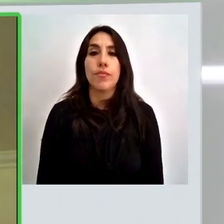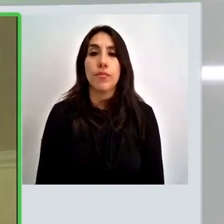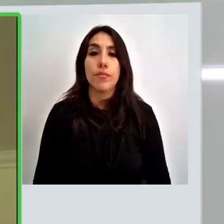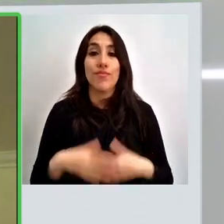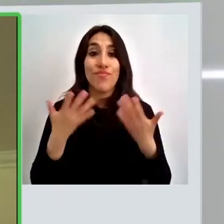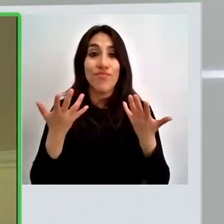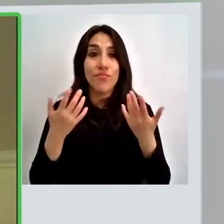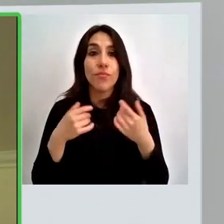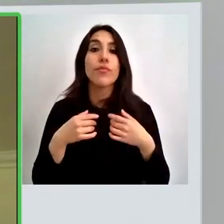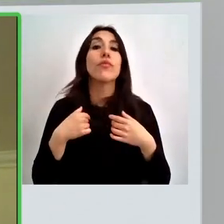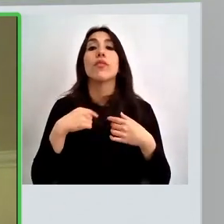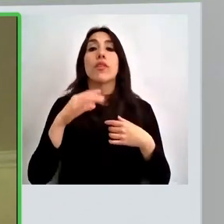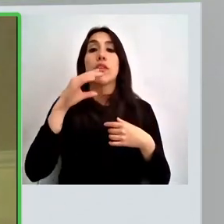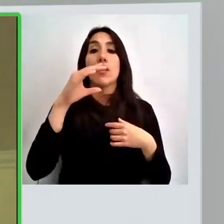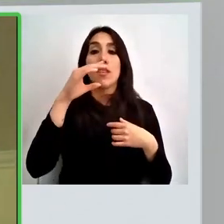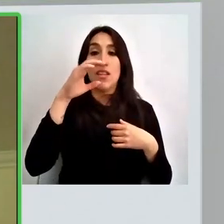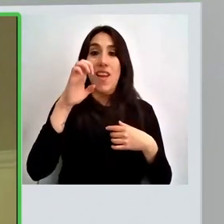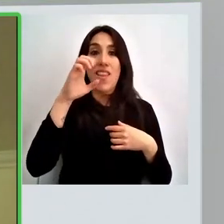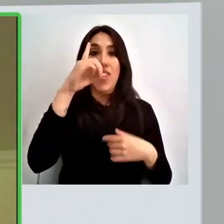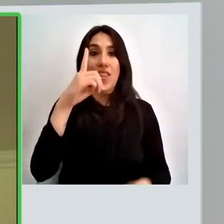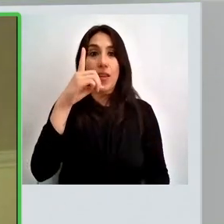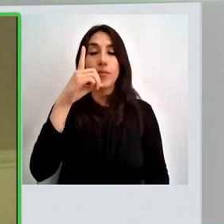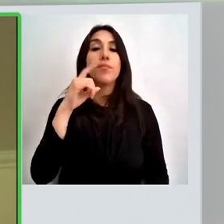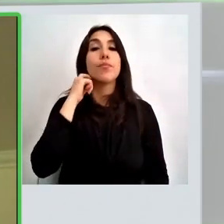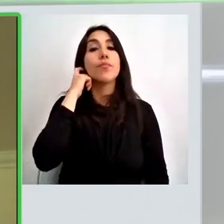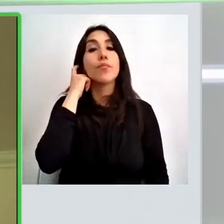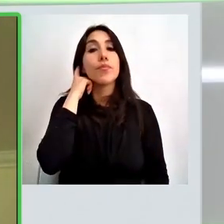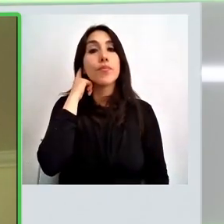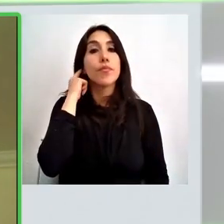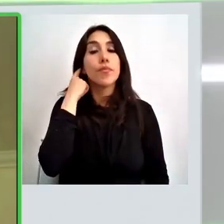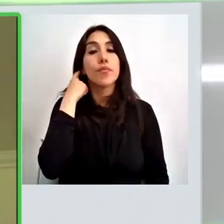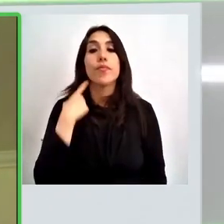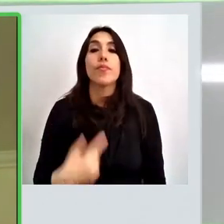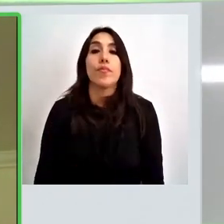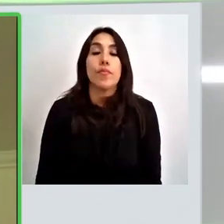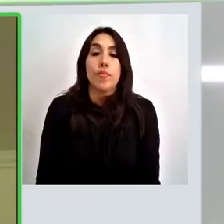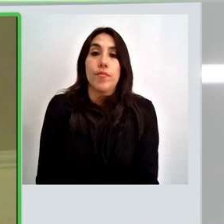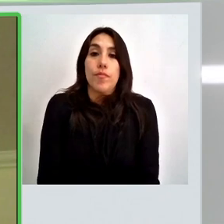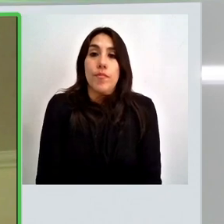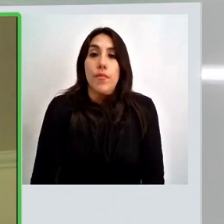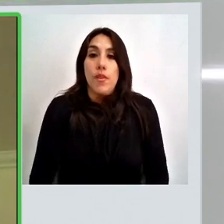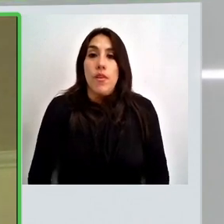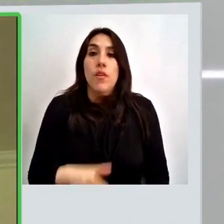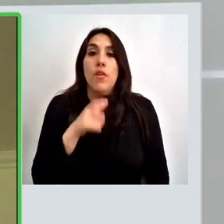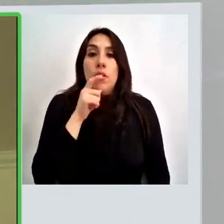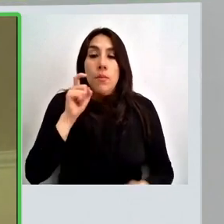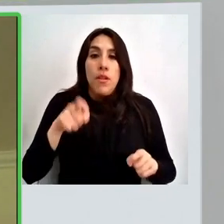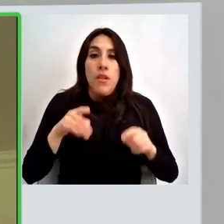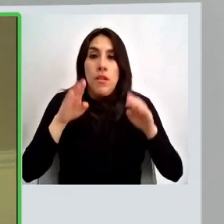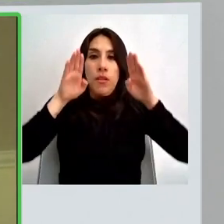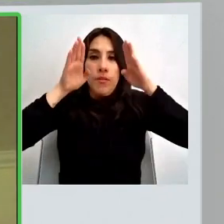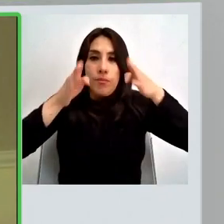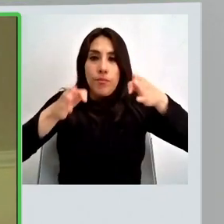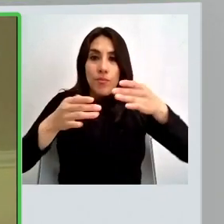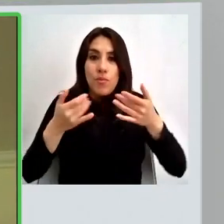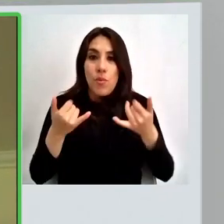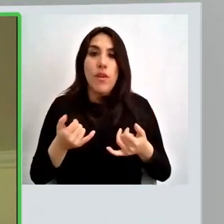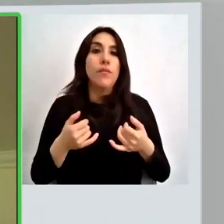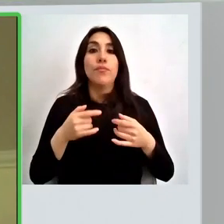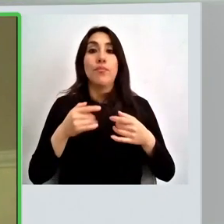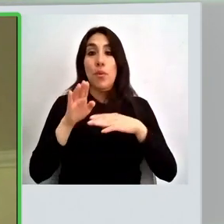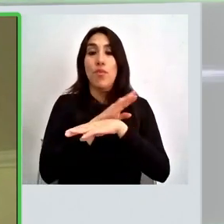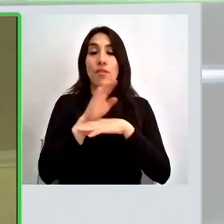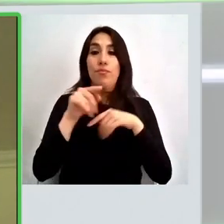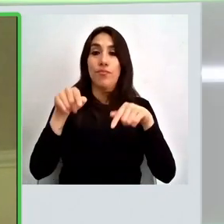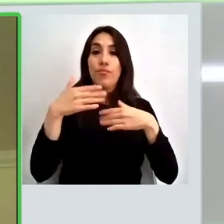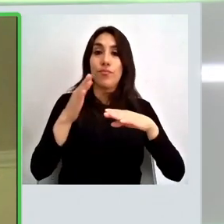again, put more focus on those companies that have had this experience and